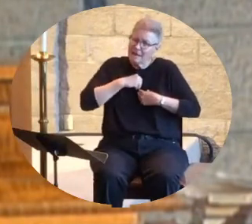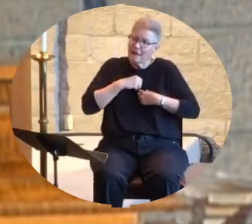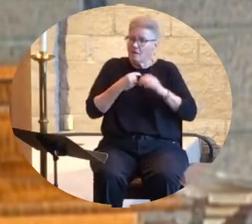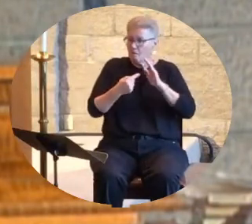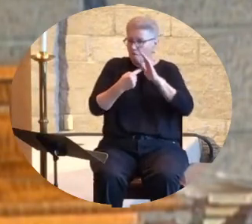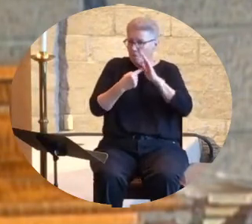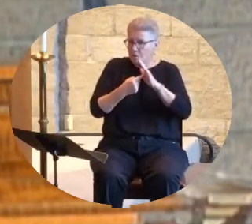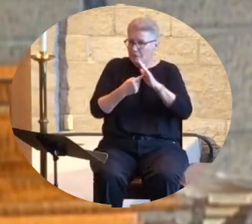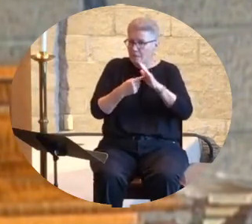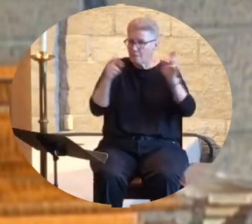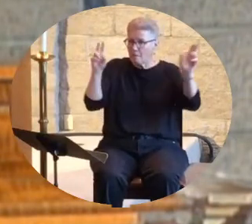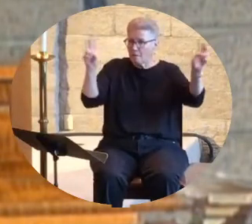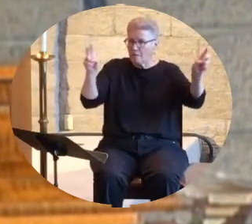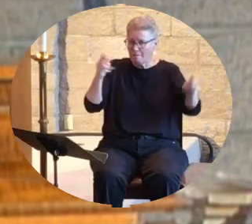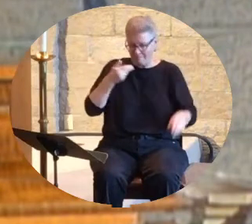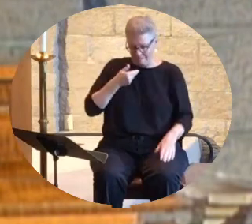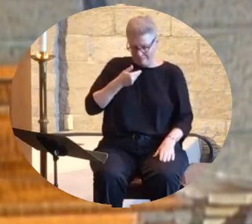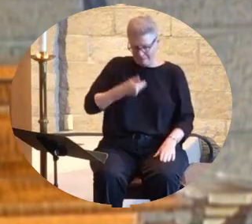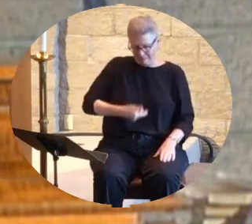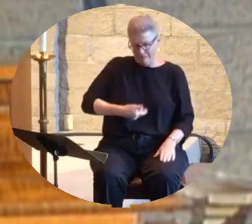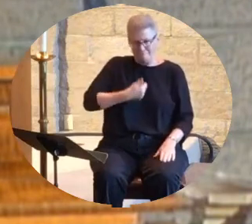I am loved.